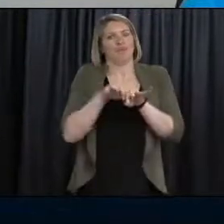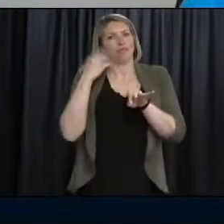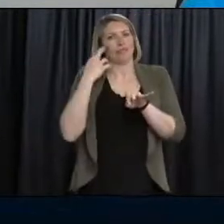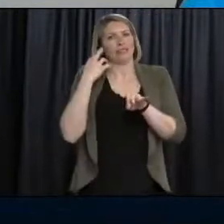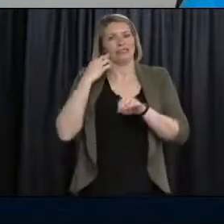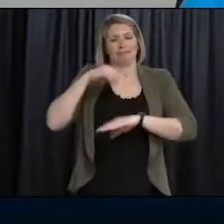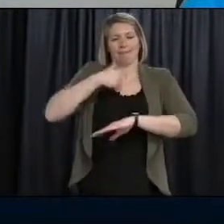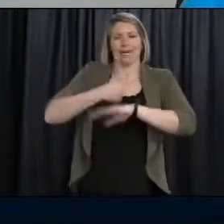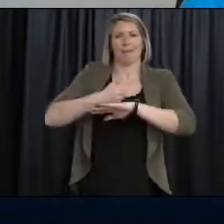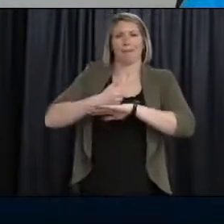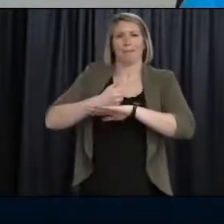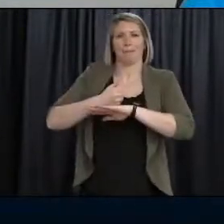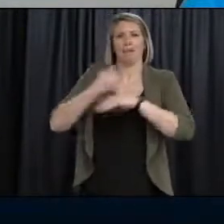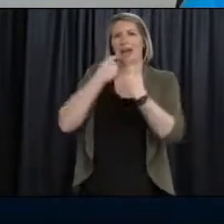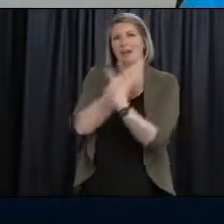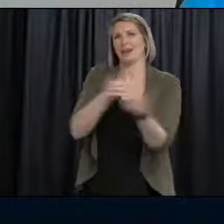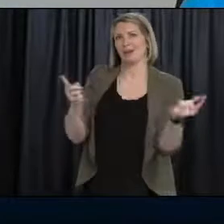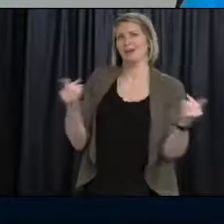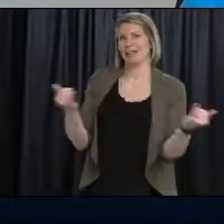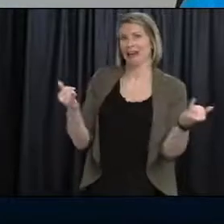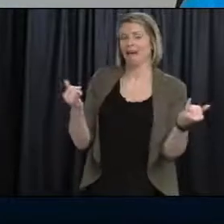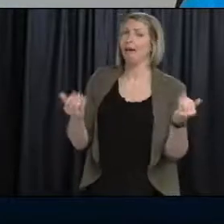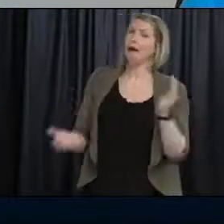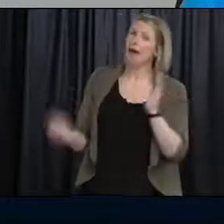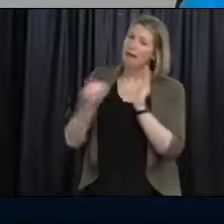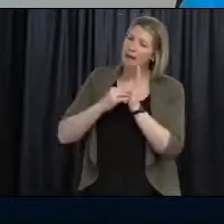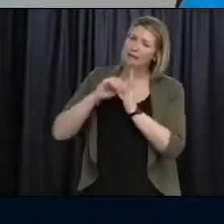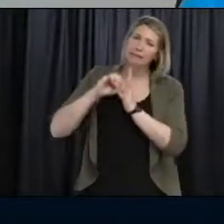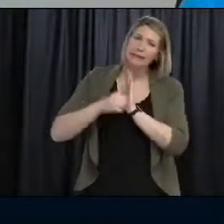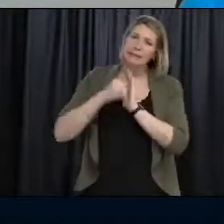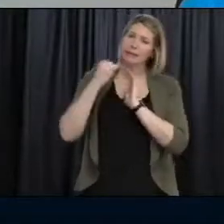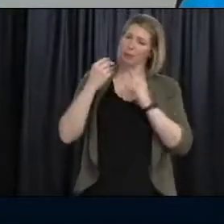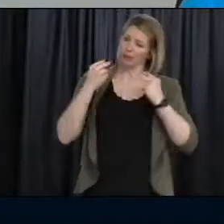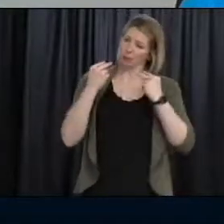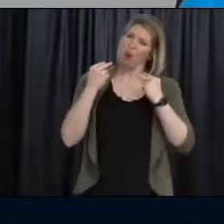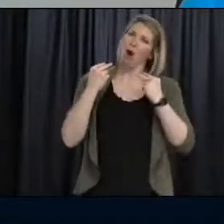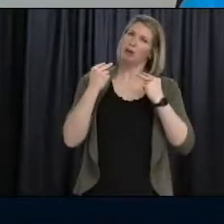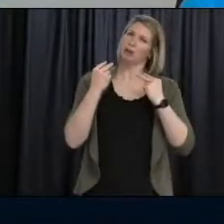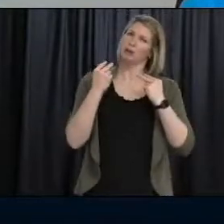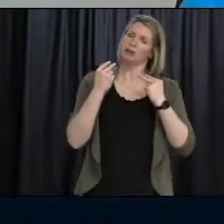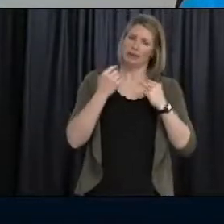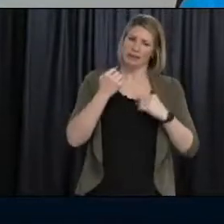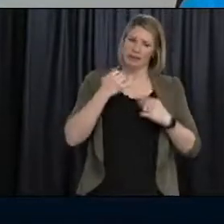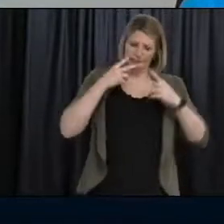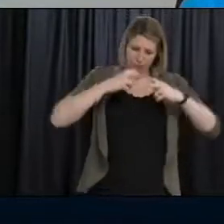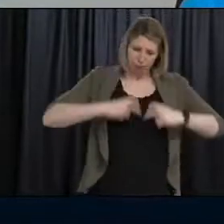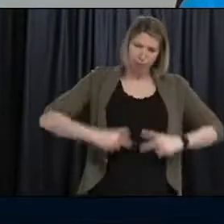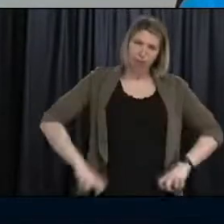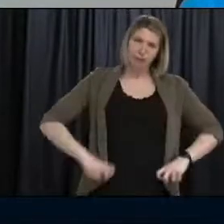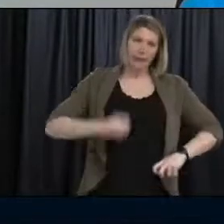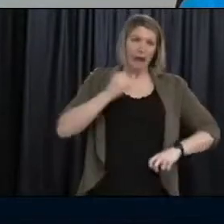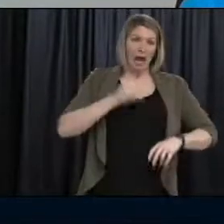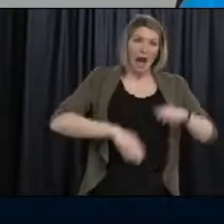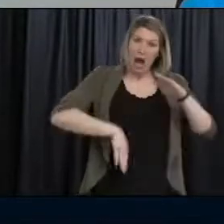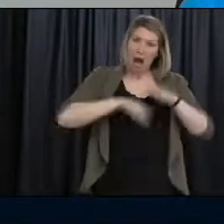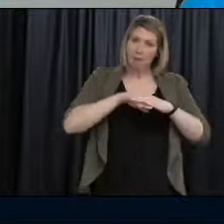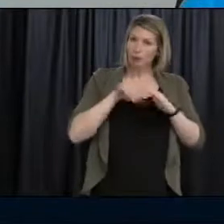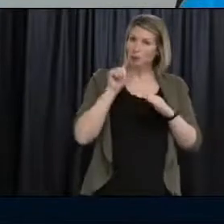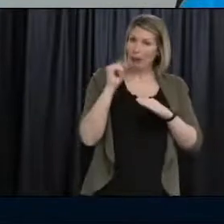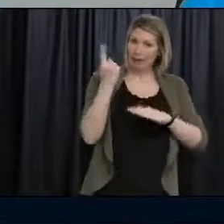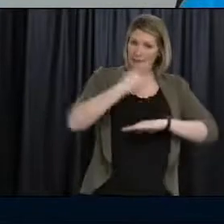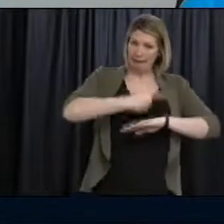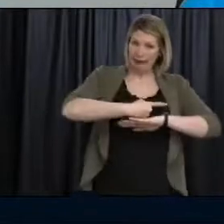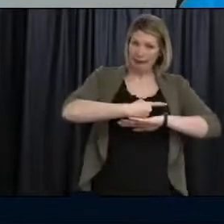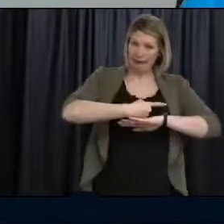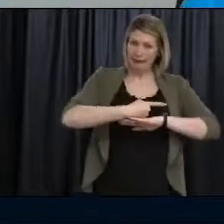on. If you have any of the symptoms, if you received the AstraZeneca vaccine within the last 4 to 20 days, and you have any of the